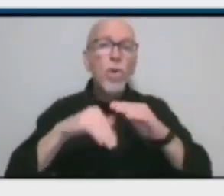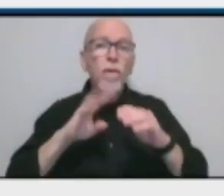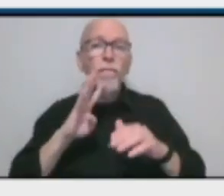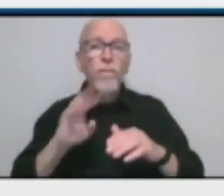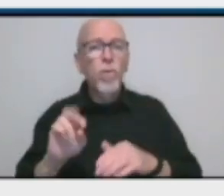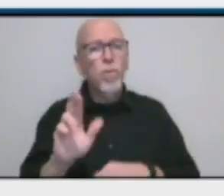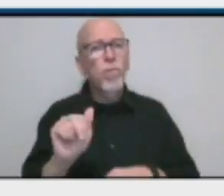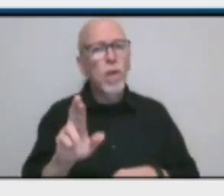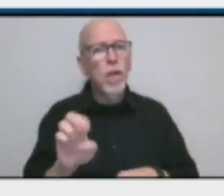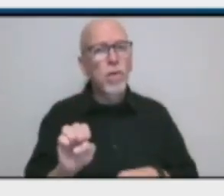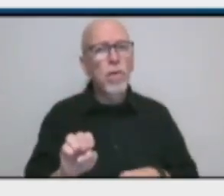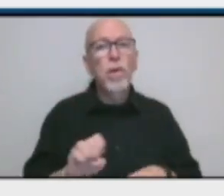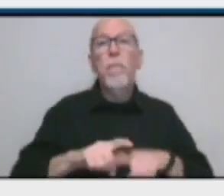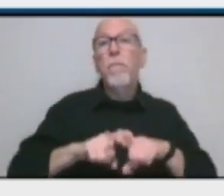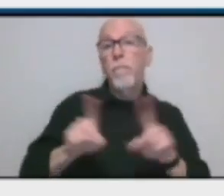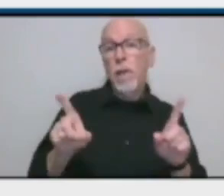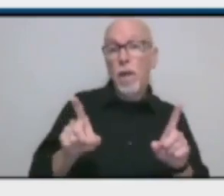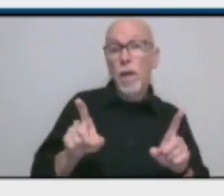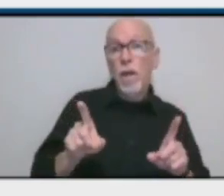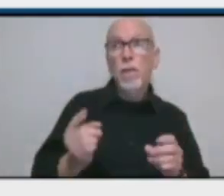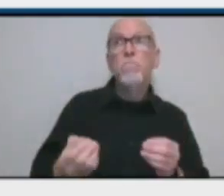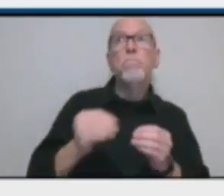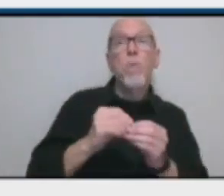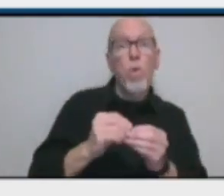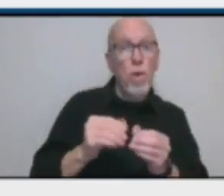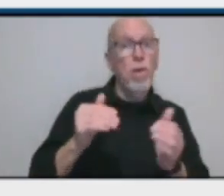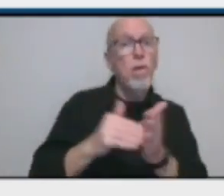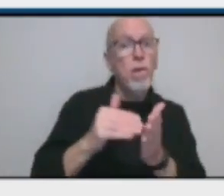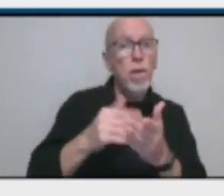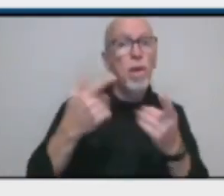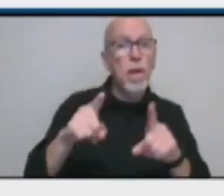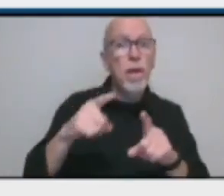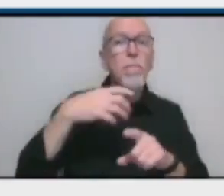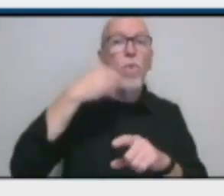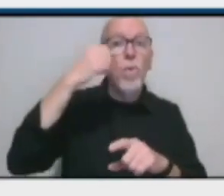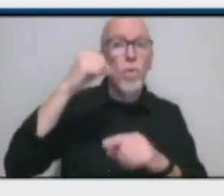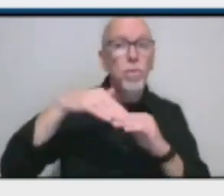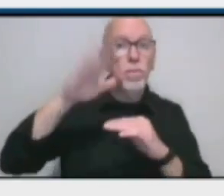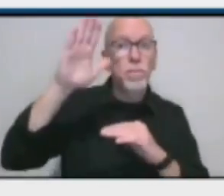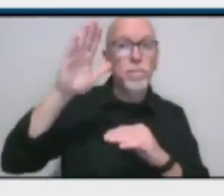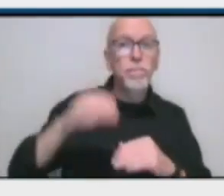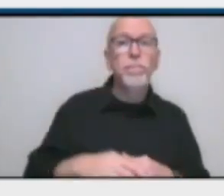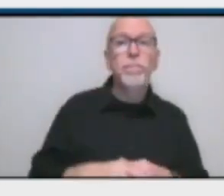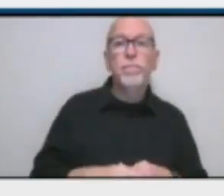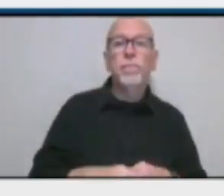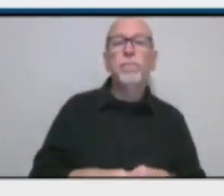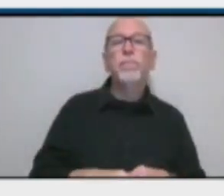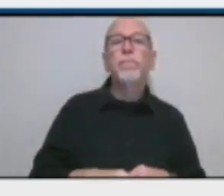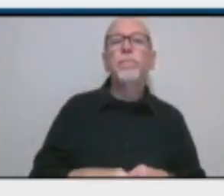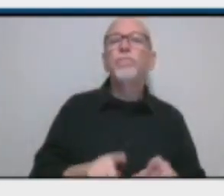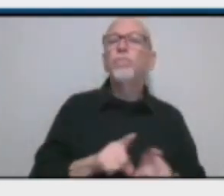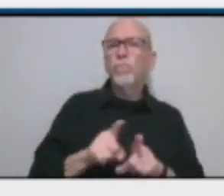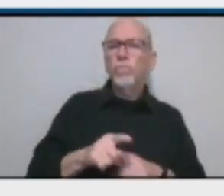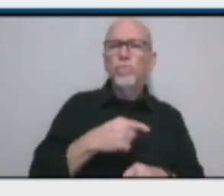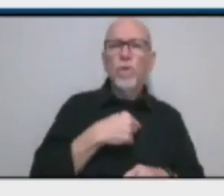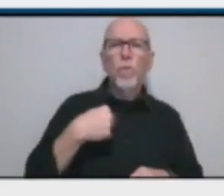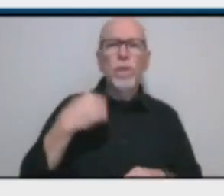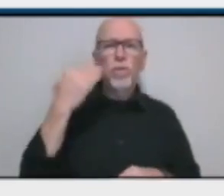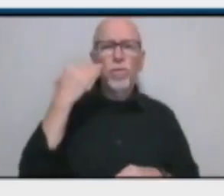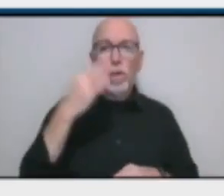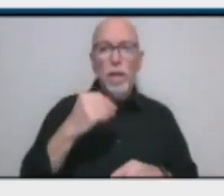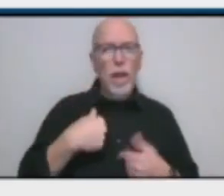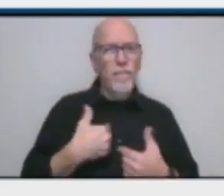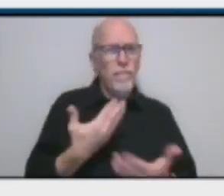However, deaths are far more common in the older age groups. Also, we now know that, and we have evidence